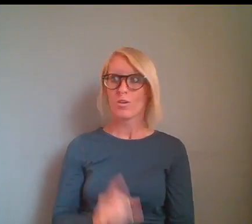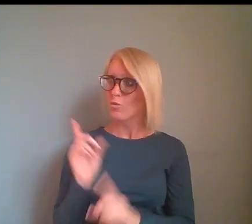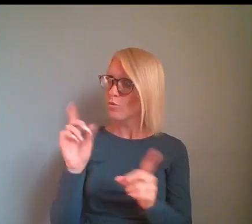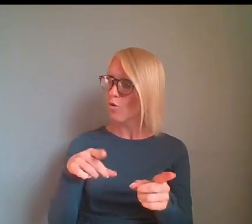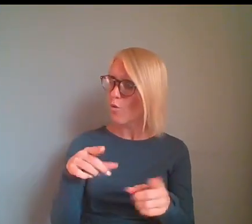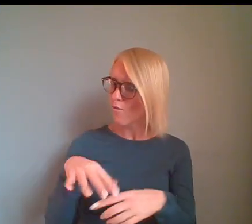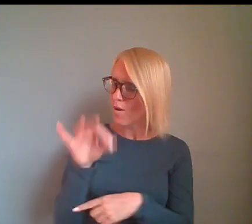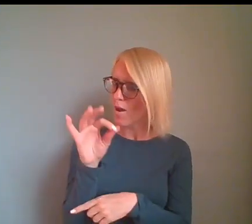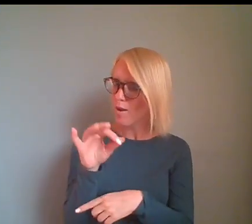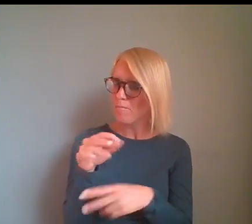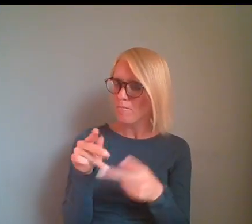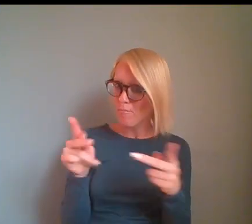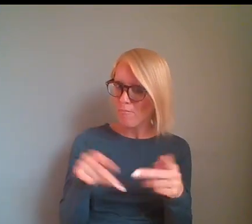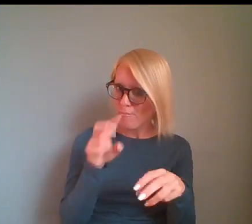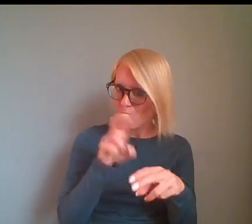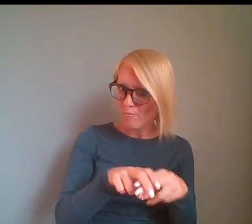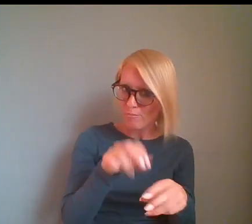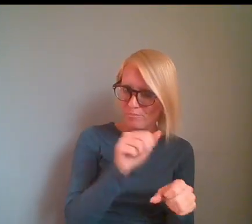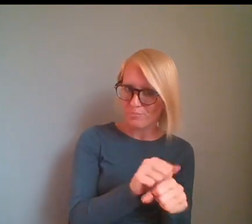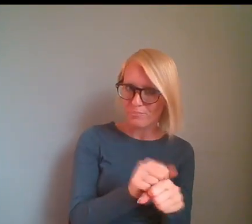place to work.